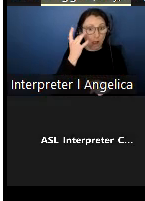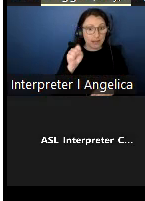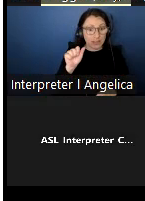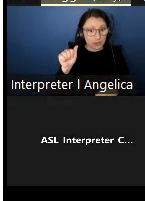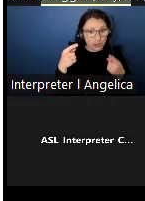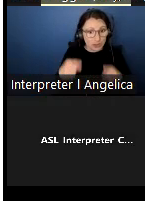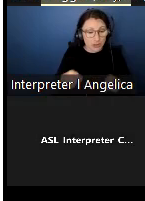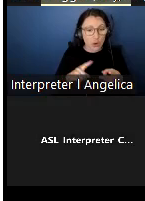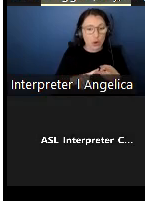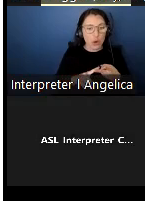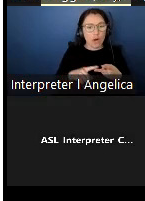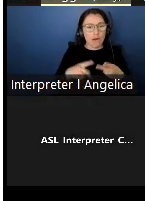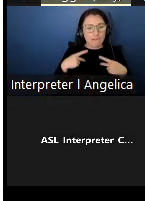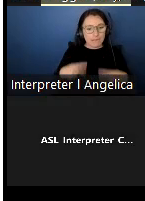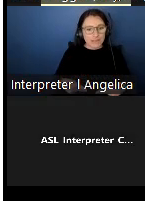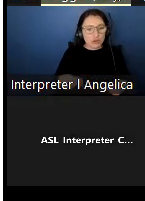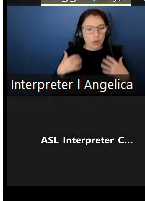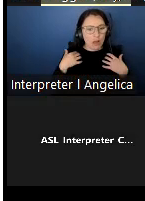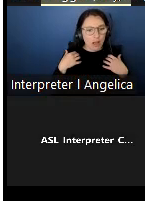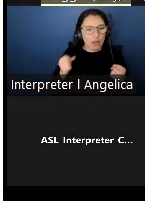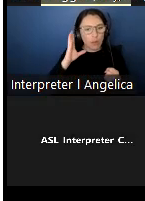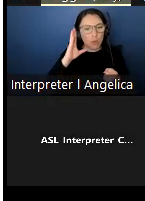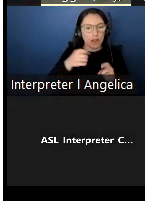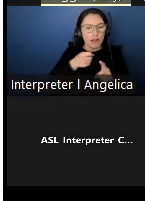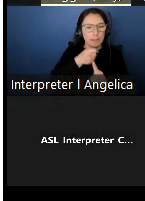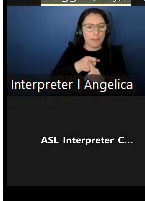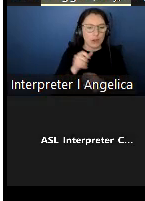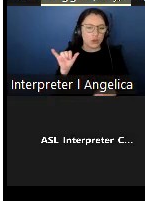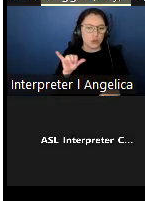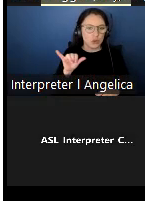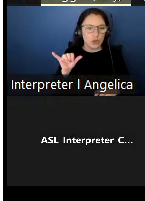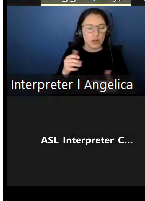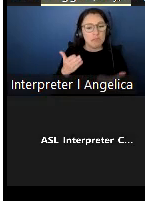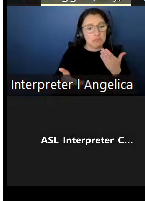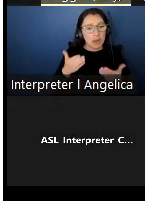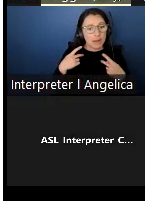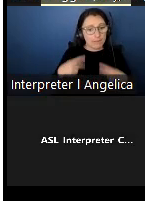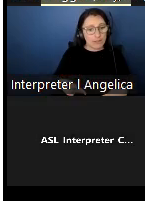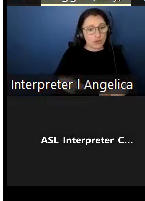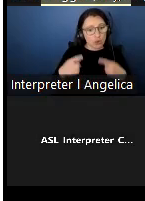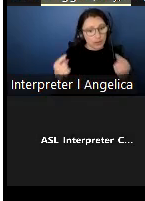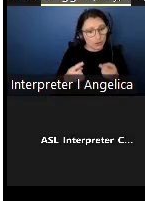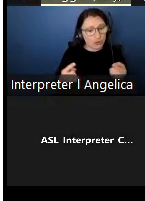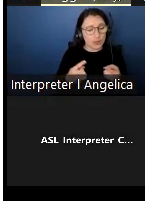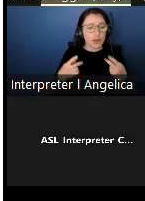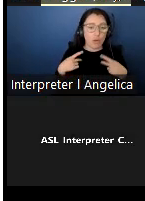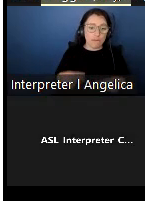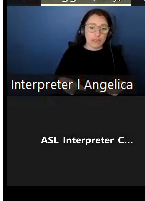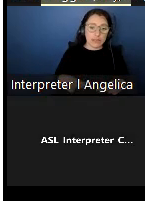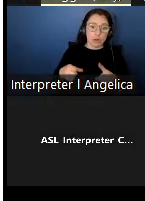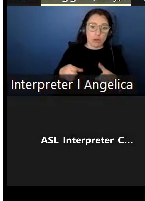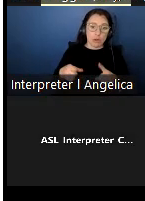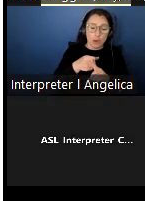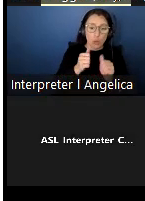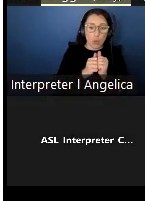our physical health will be impacted too. So there may be physical injuries or physical impact to the sexual